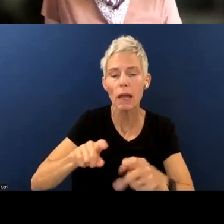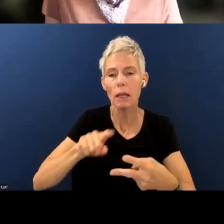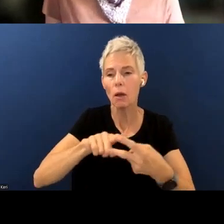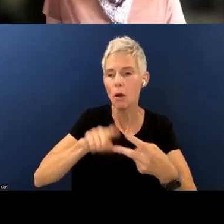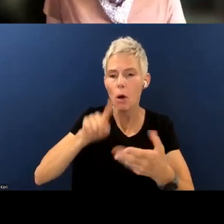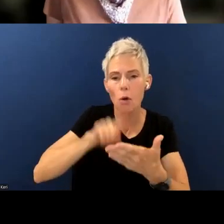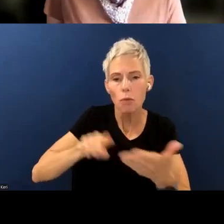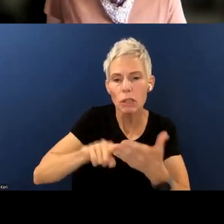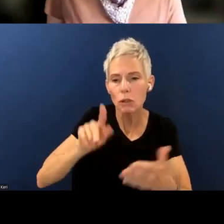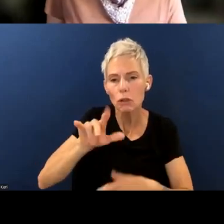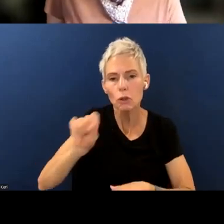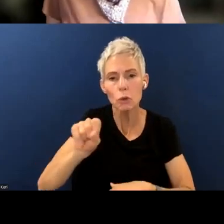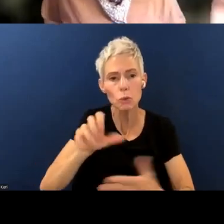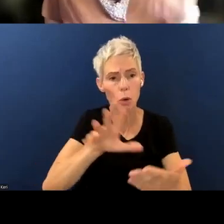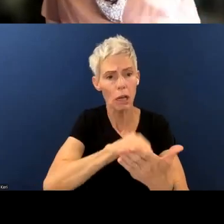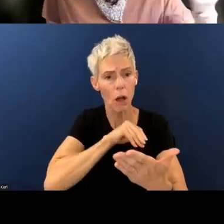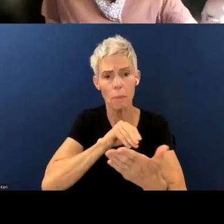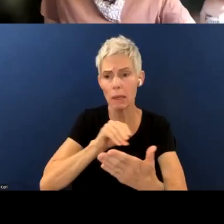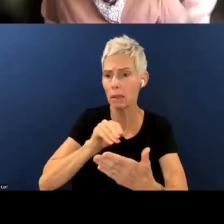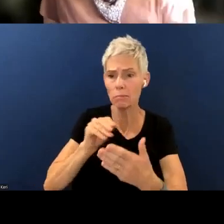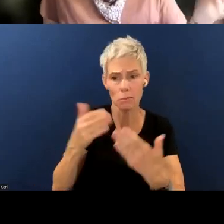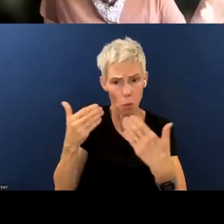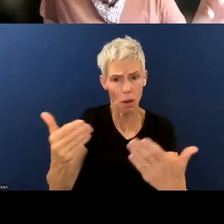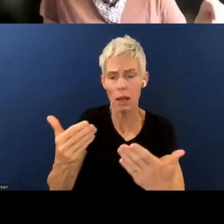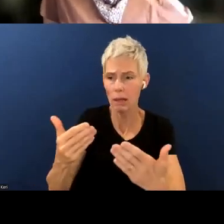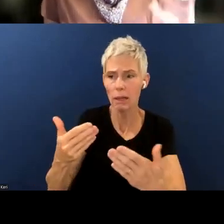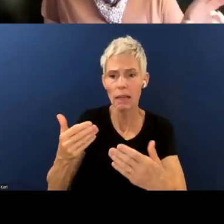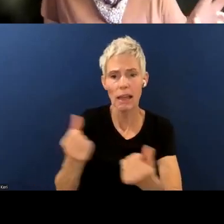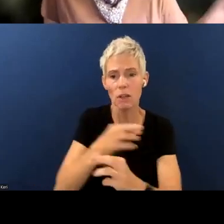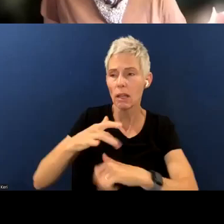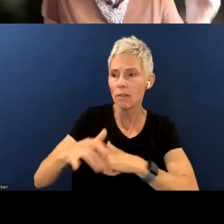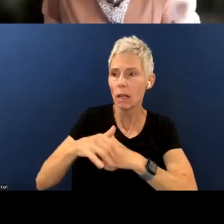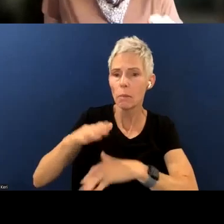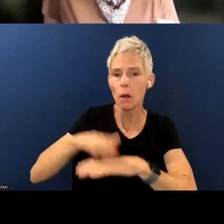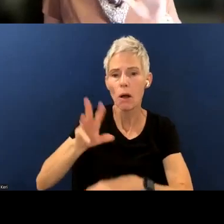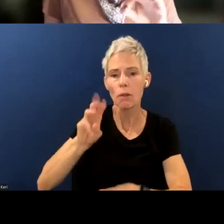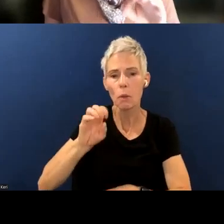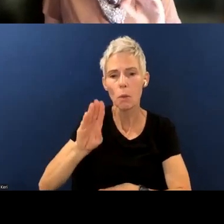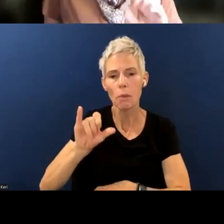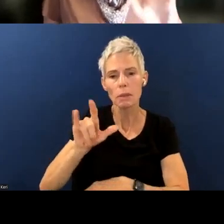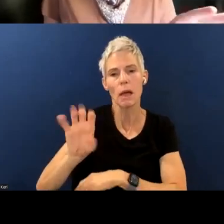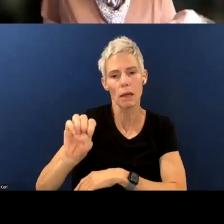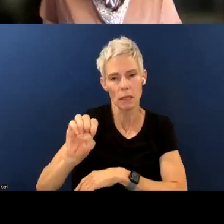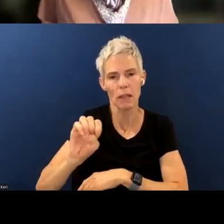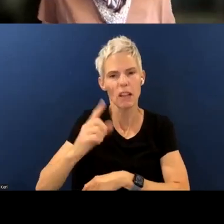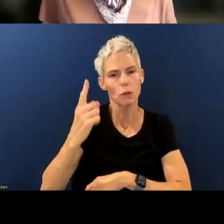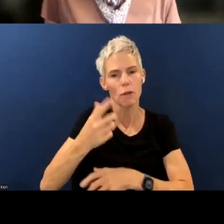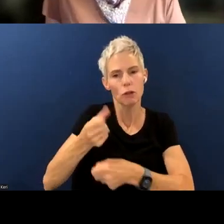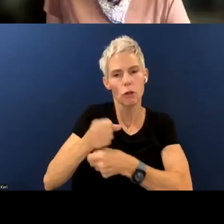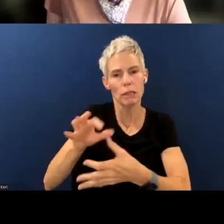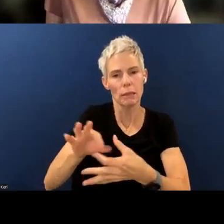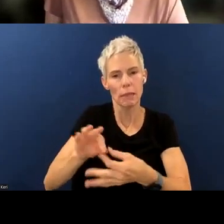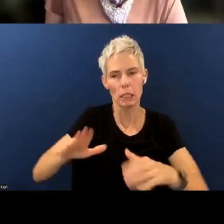is available on the website. We're in the process of posting the research protocol for trusted messengers. So that one's not quite there yet, but it will be there